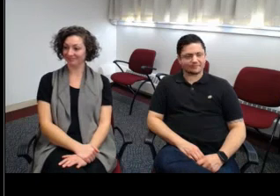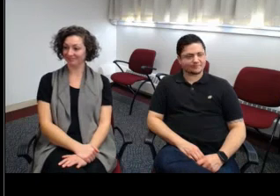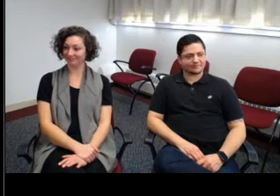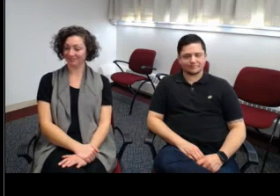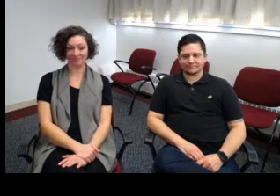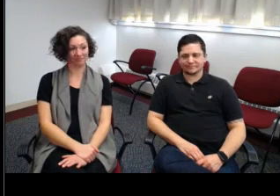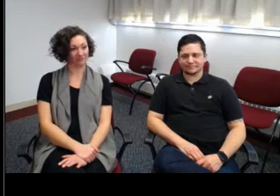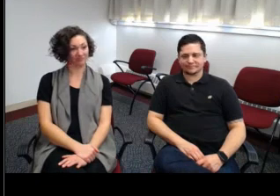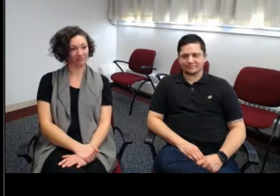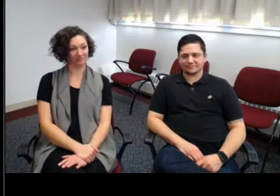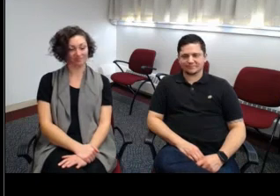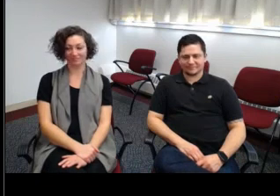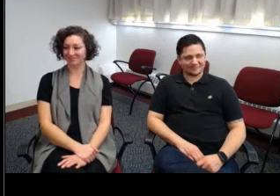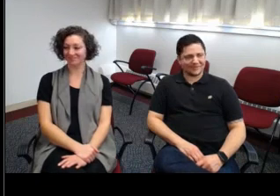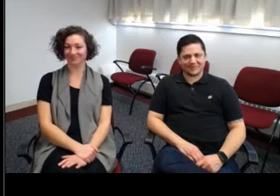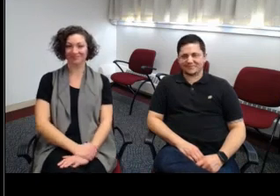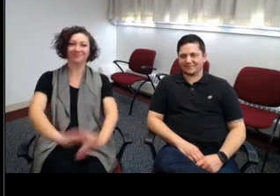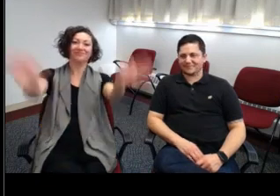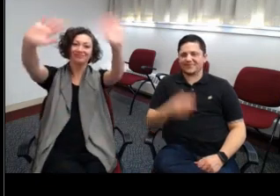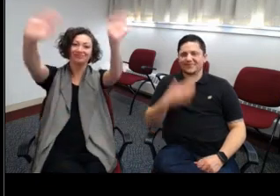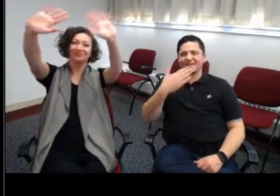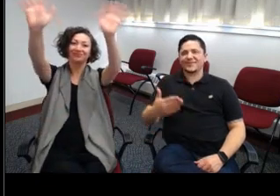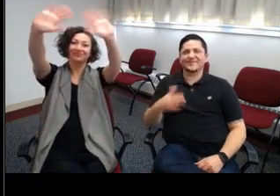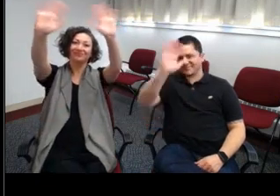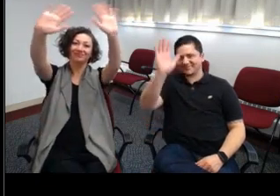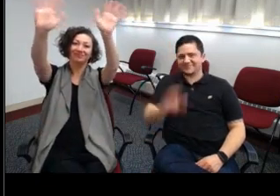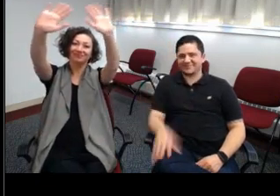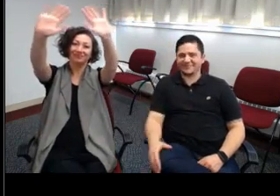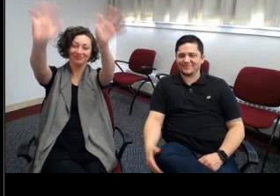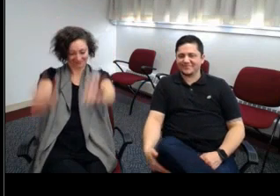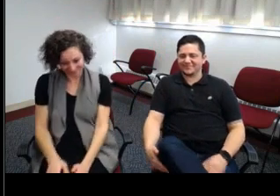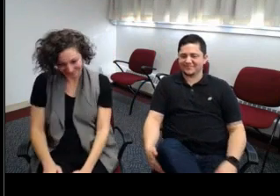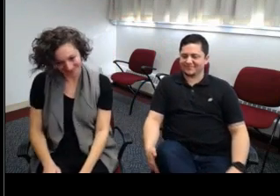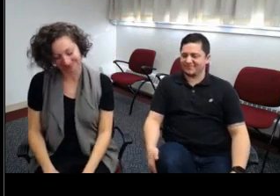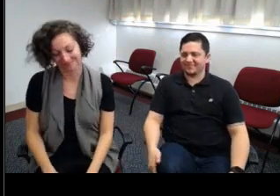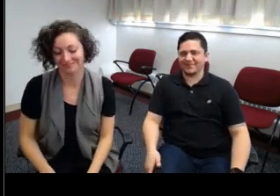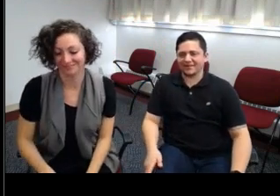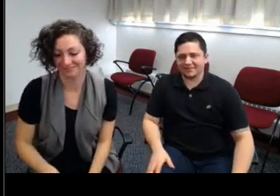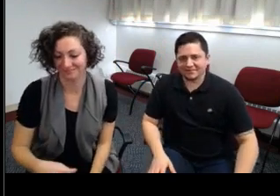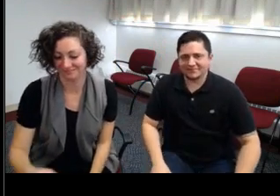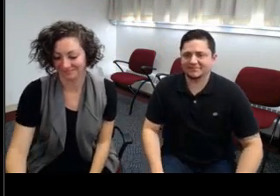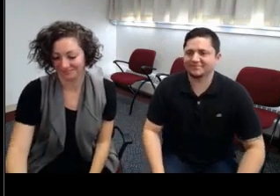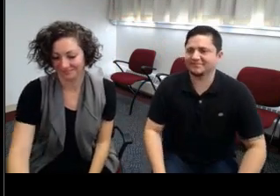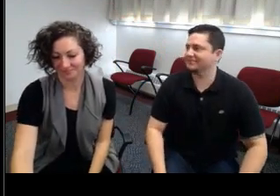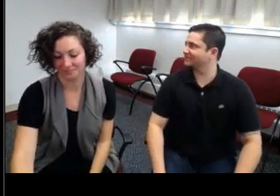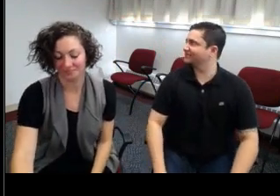webinars from us. Thank you so much. Thank you.